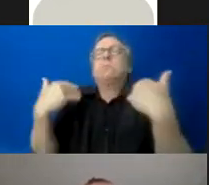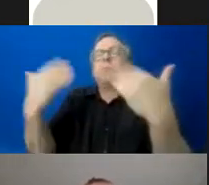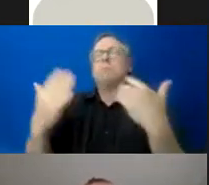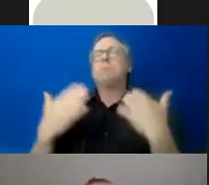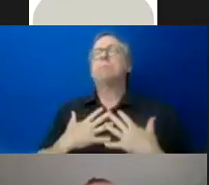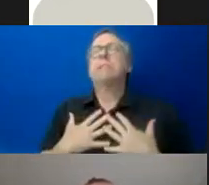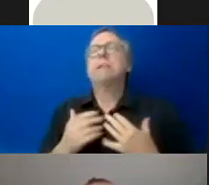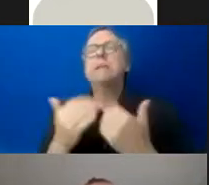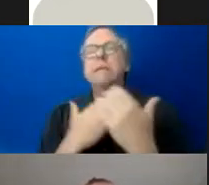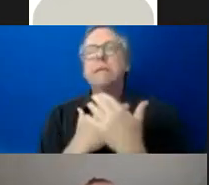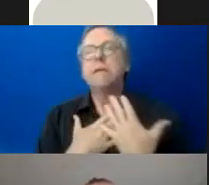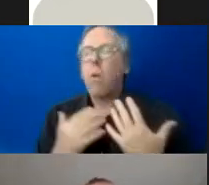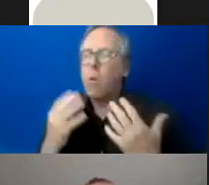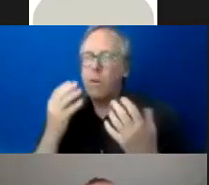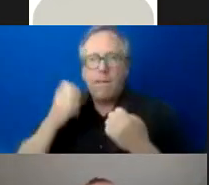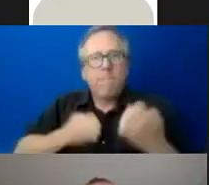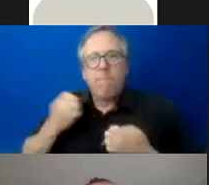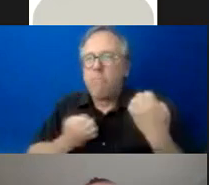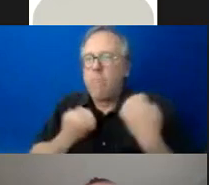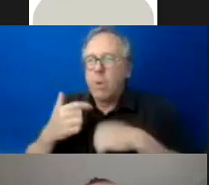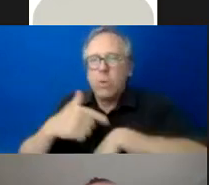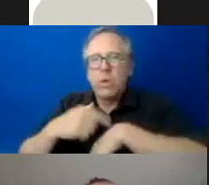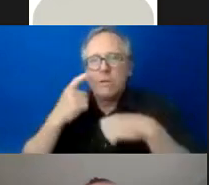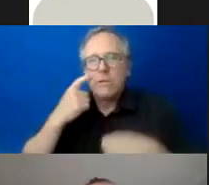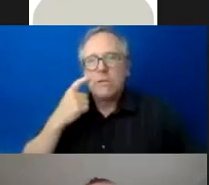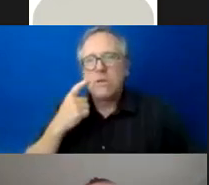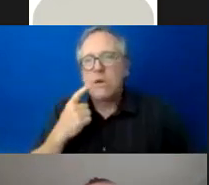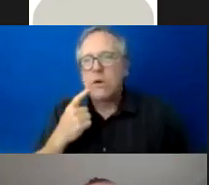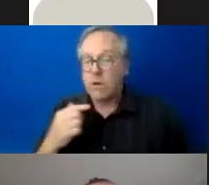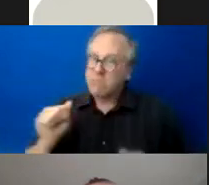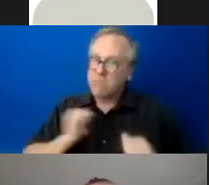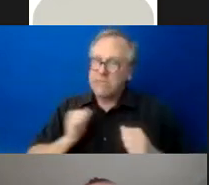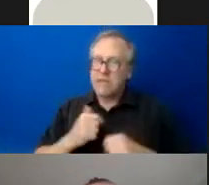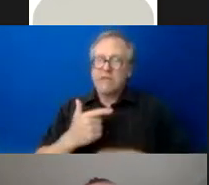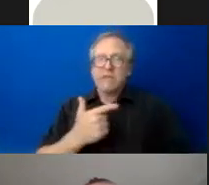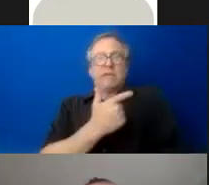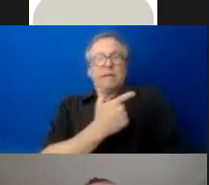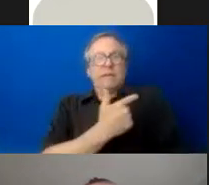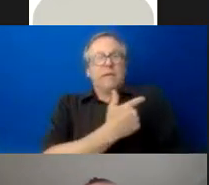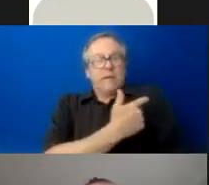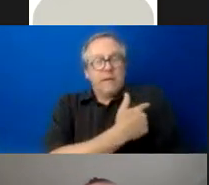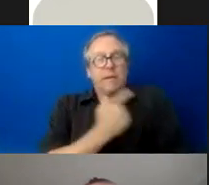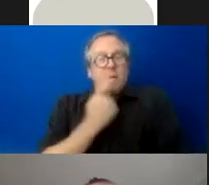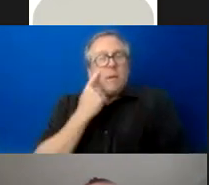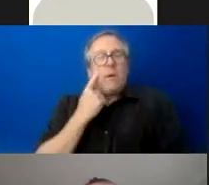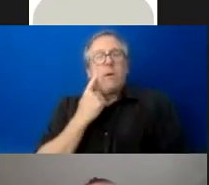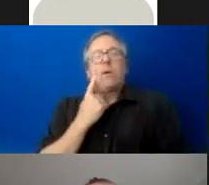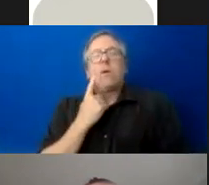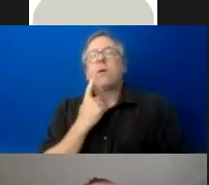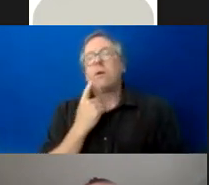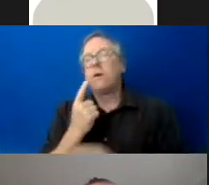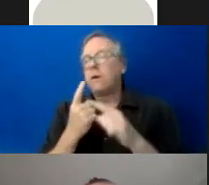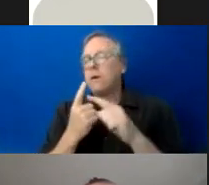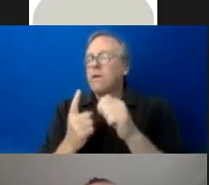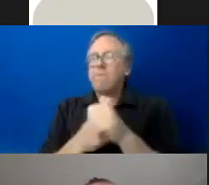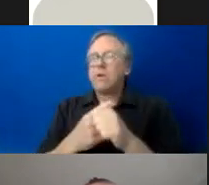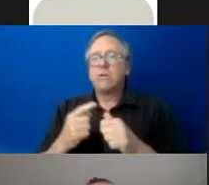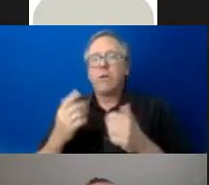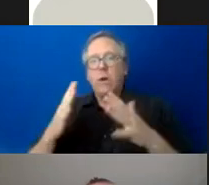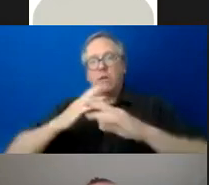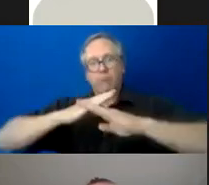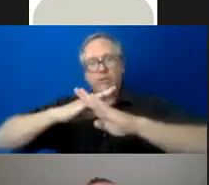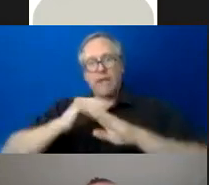was emotional. I felt emotional getting the vaccine for the first time, knowing that I was protecting